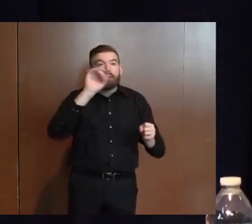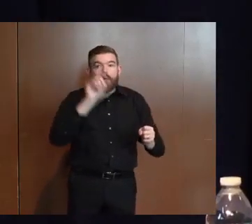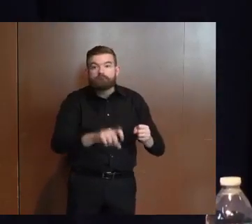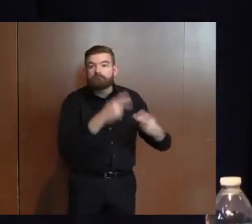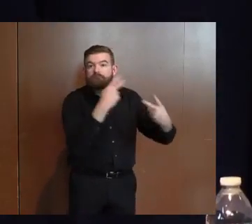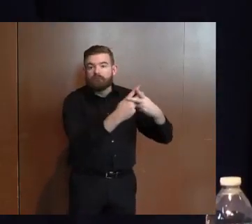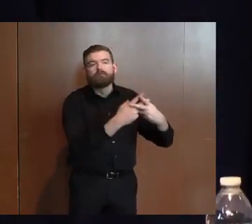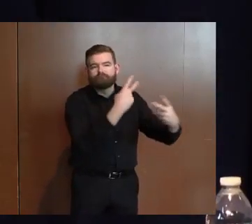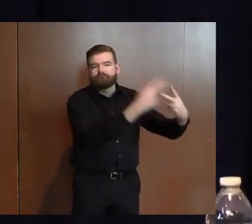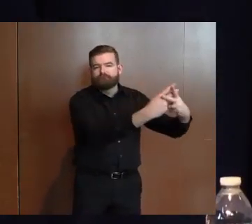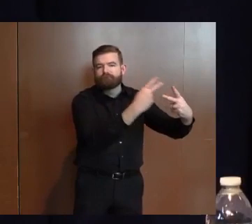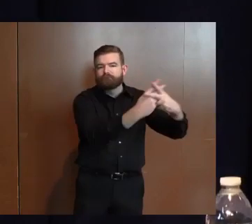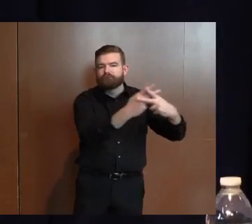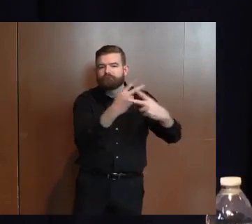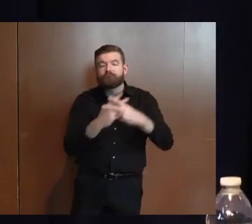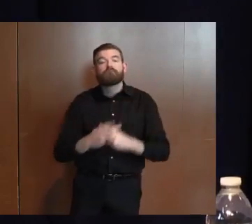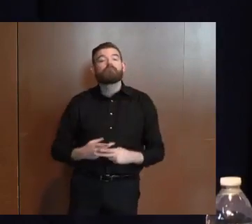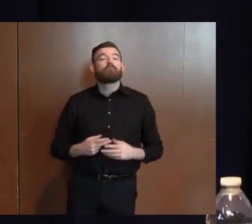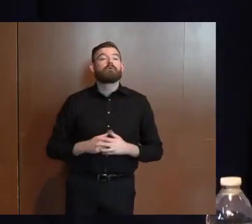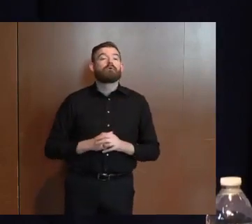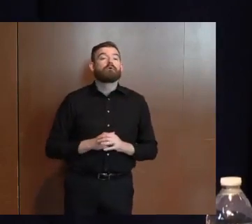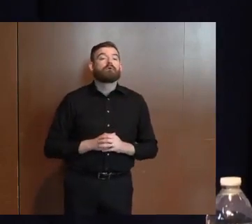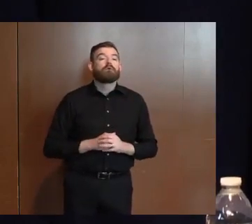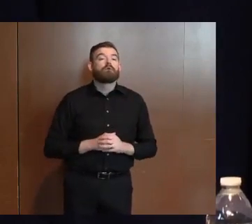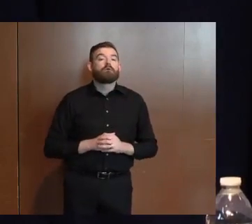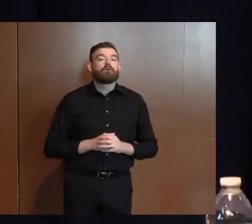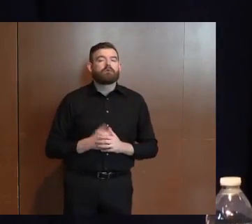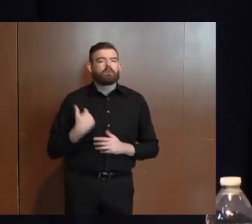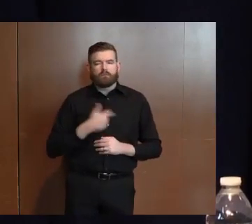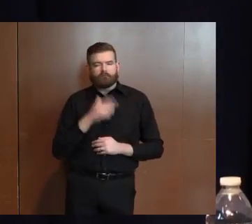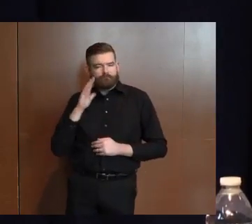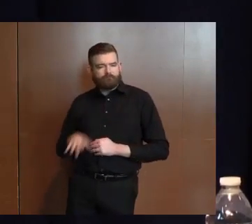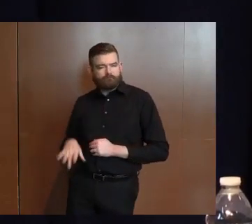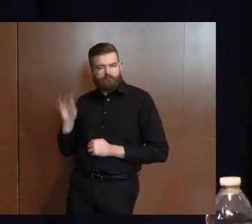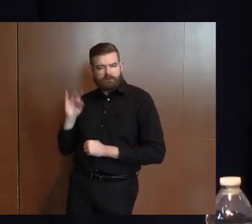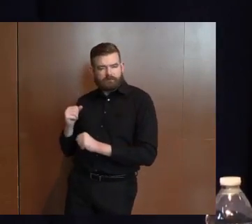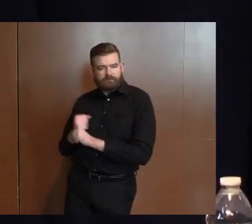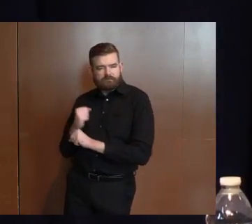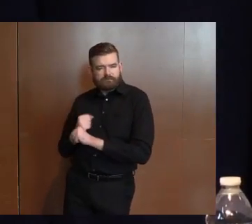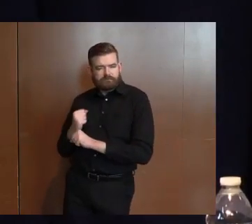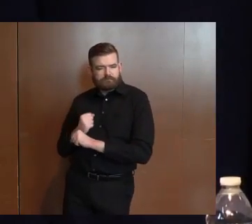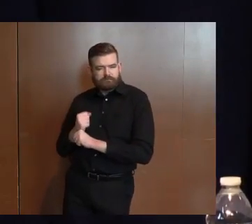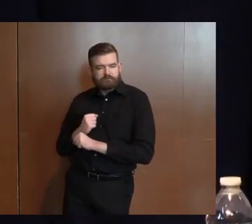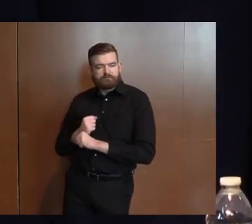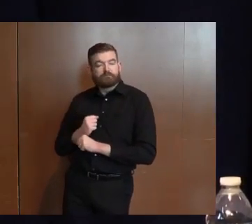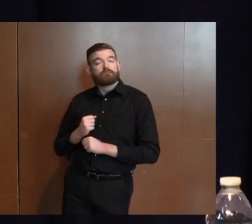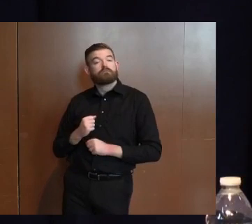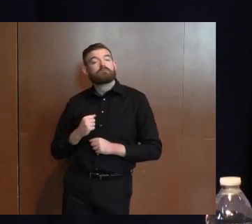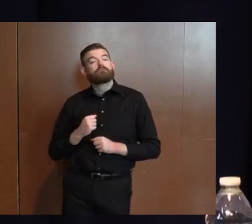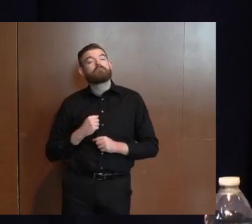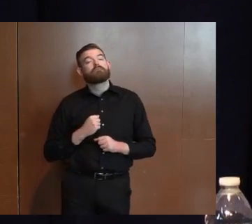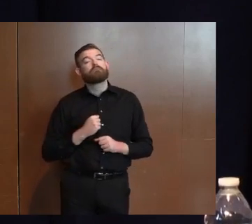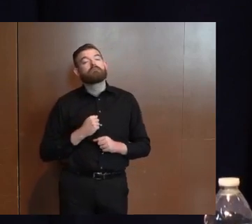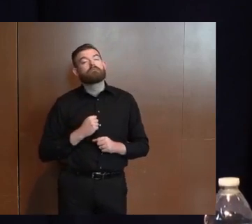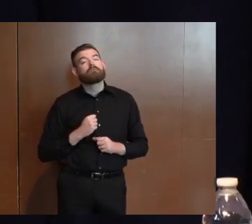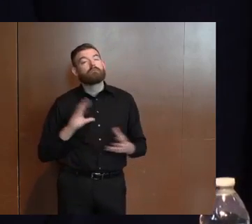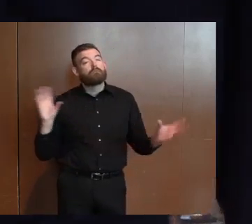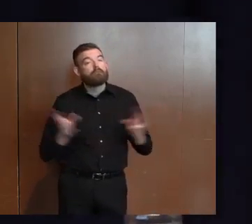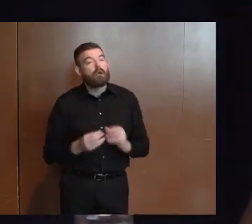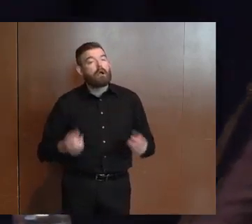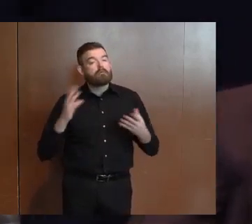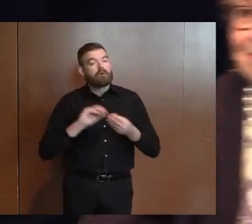get you some I try to more color report on that that. as they come up. I have done so every day, but I don't have the cumulative number with me. Mahan, can you go to